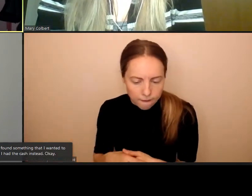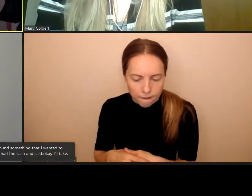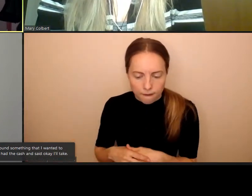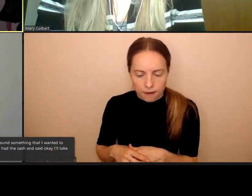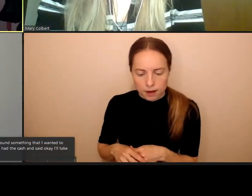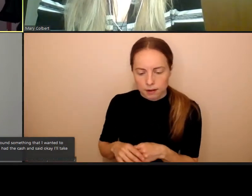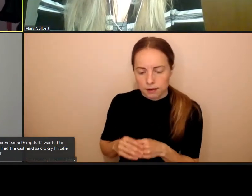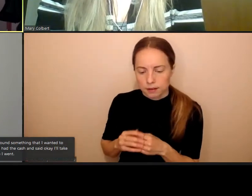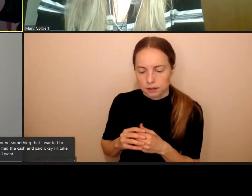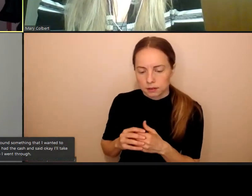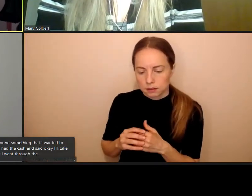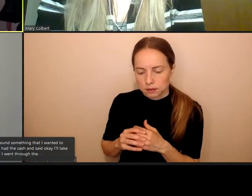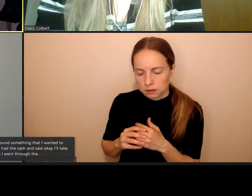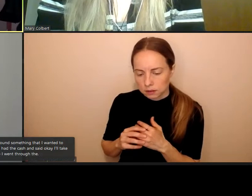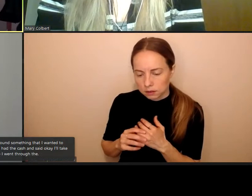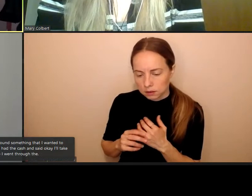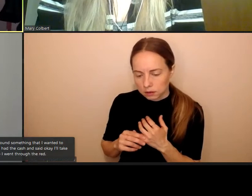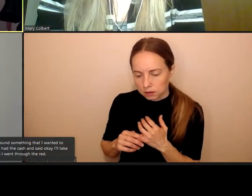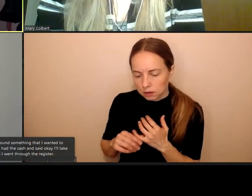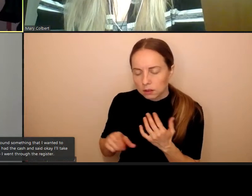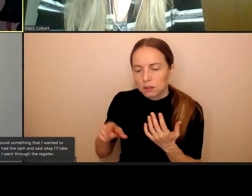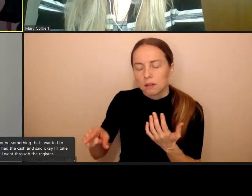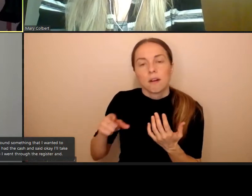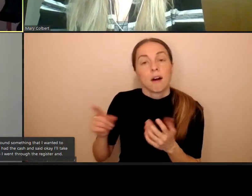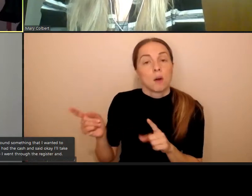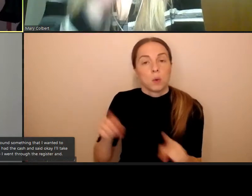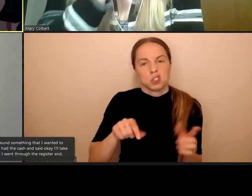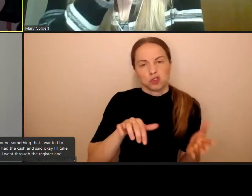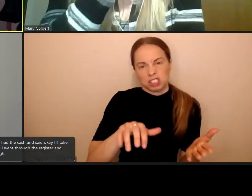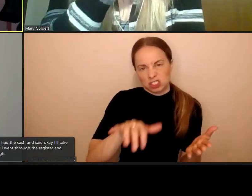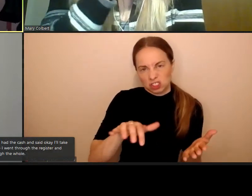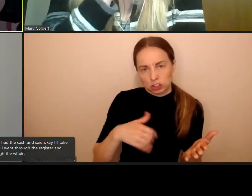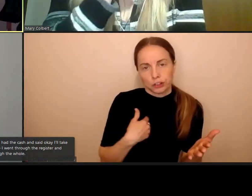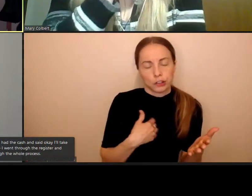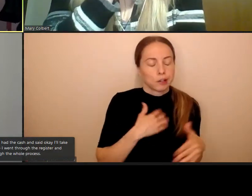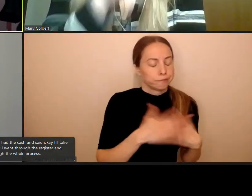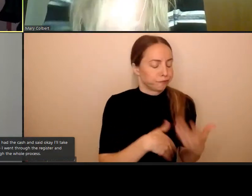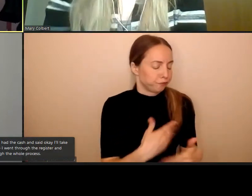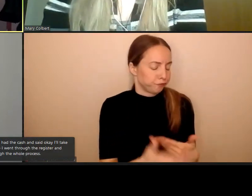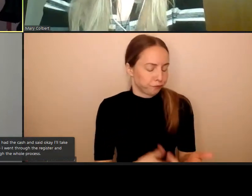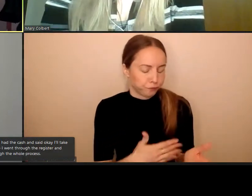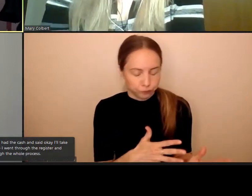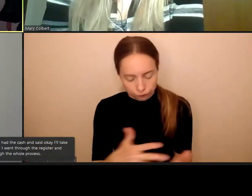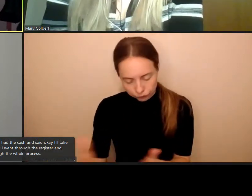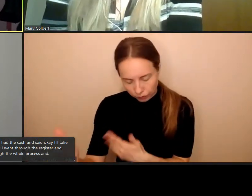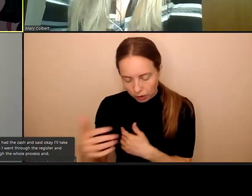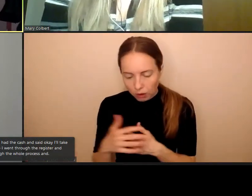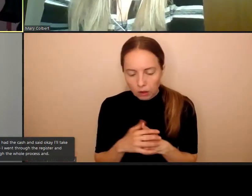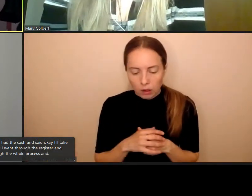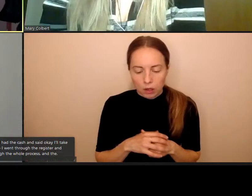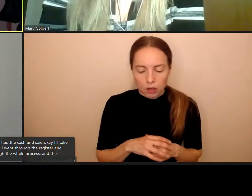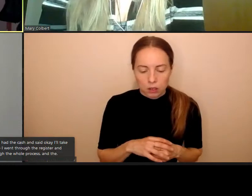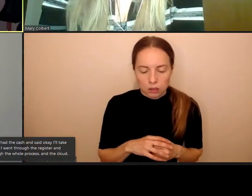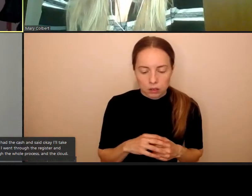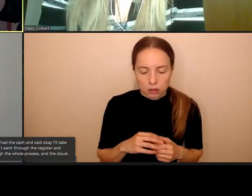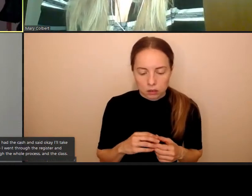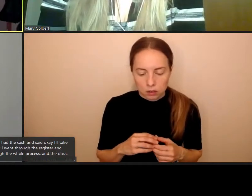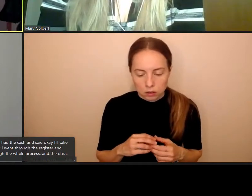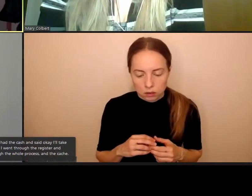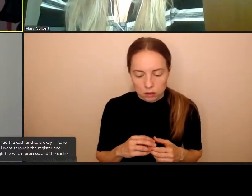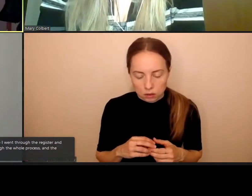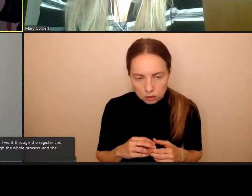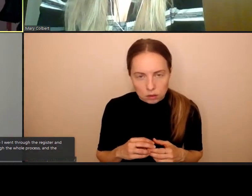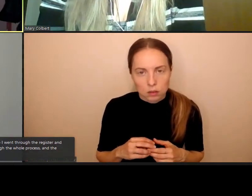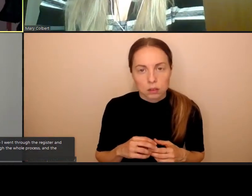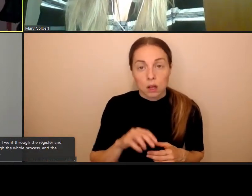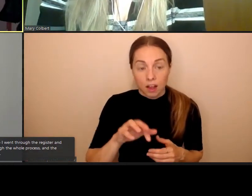take care of it. So I went through the register and went through the whole process, and the